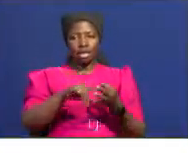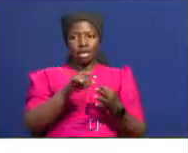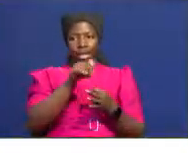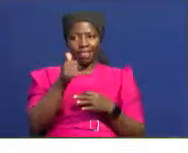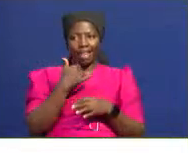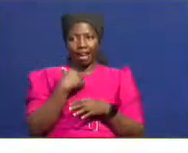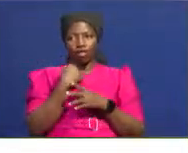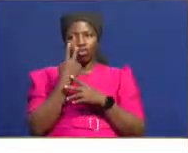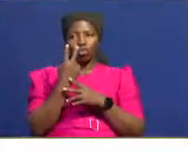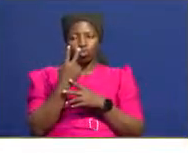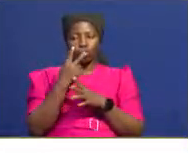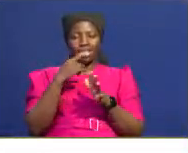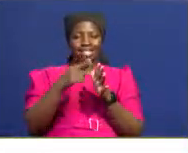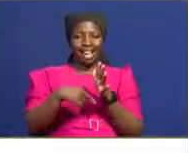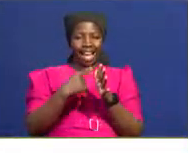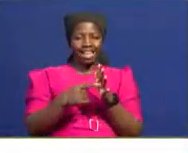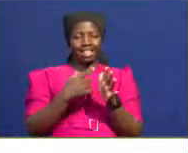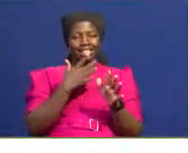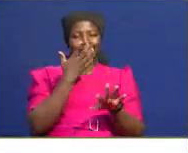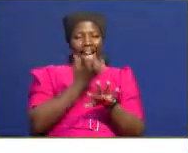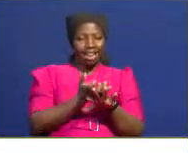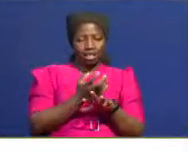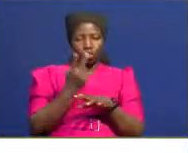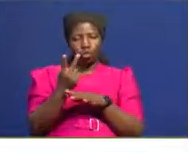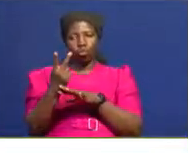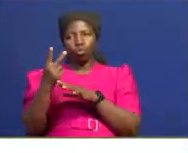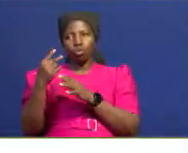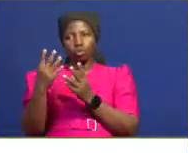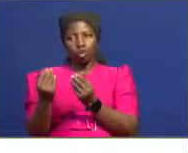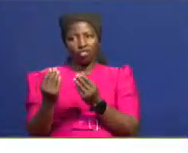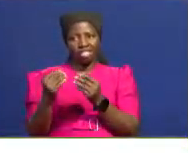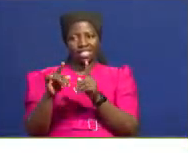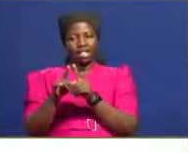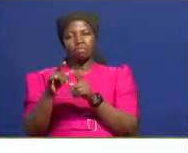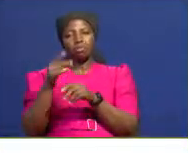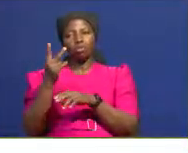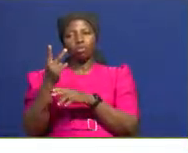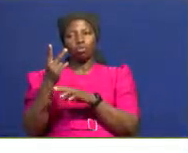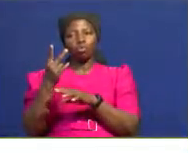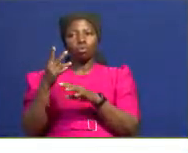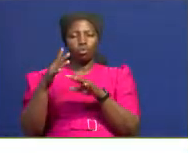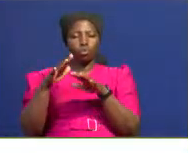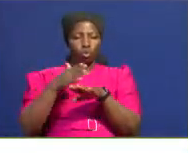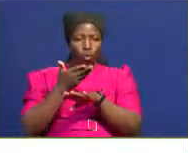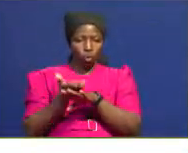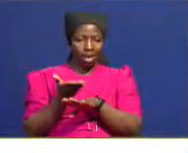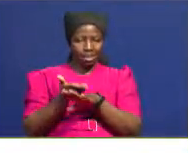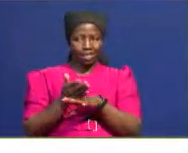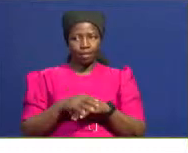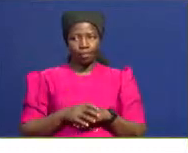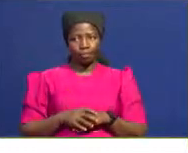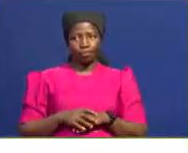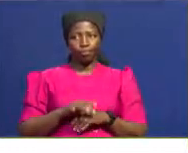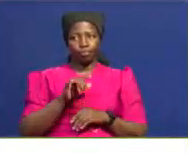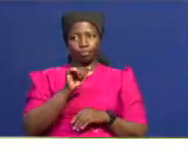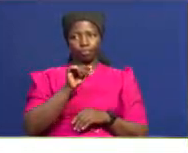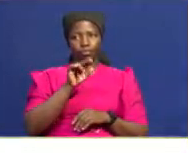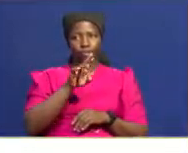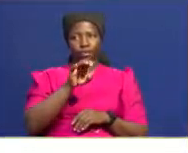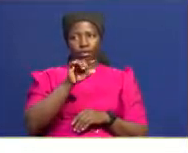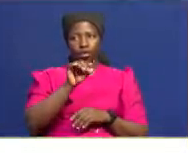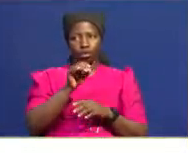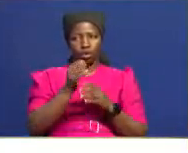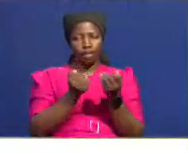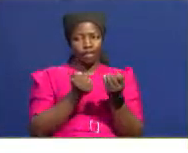hard tires, 2 soft tires and 2 wet tires. Gregor Munster in the second M-Sport car went even bolder